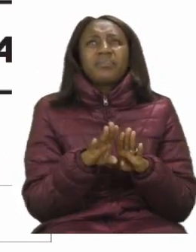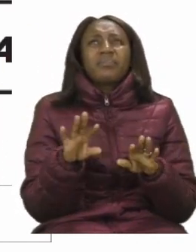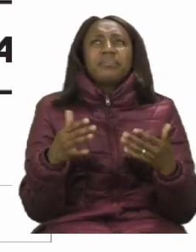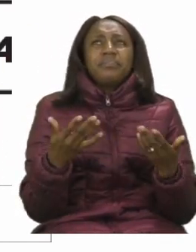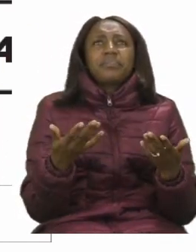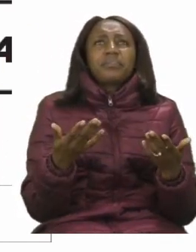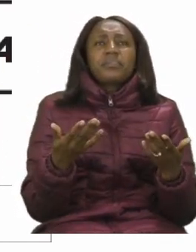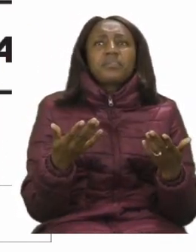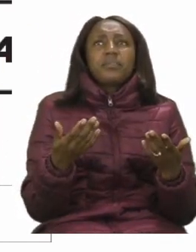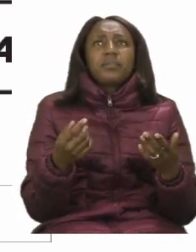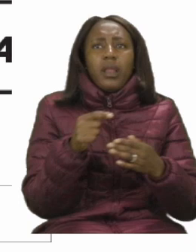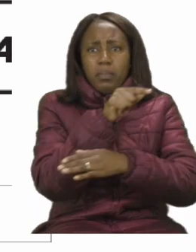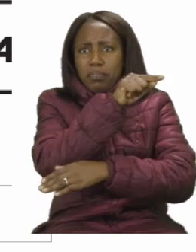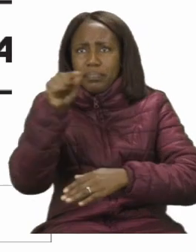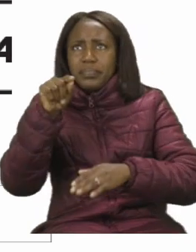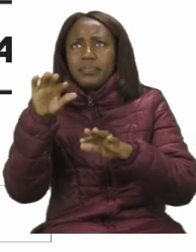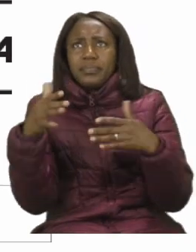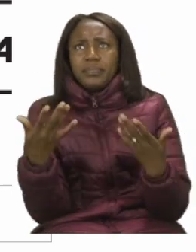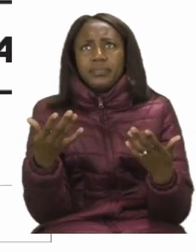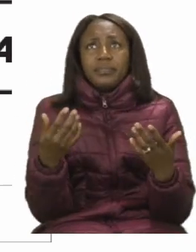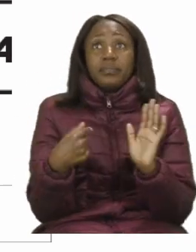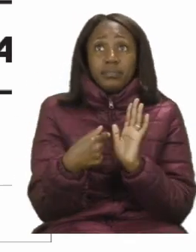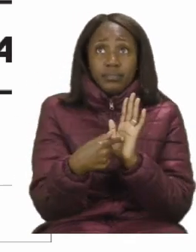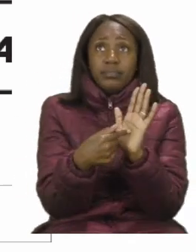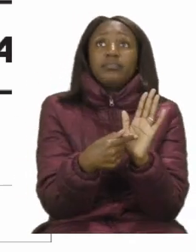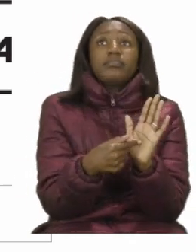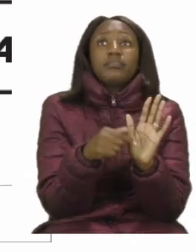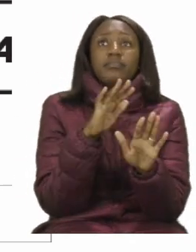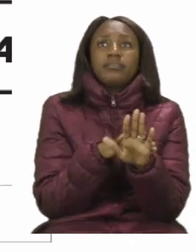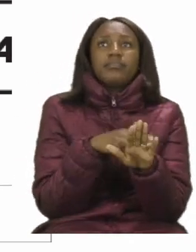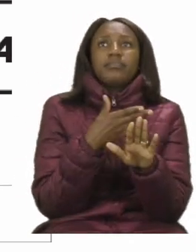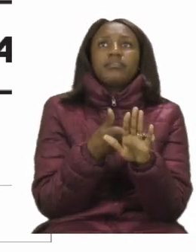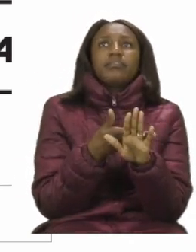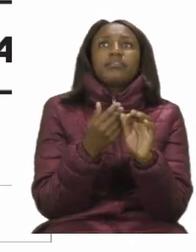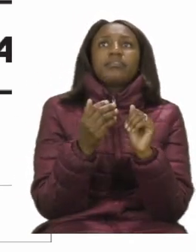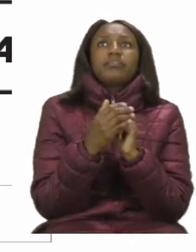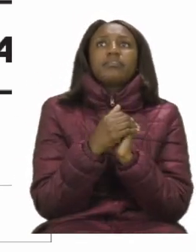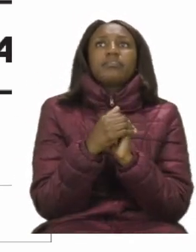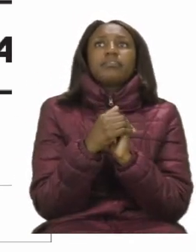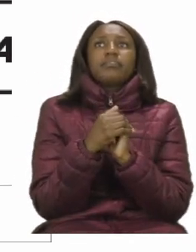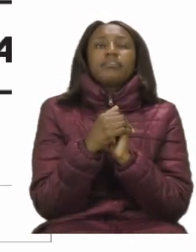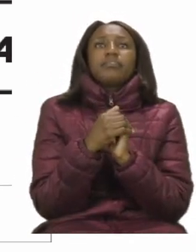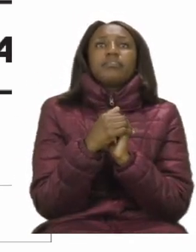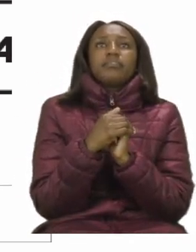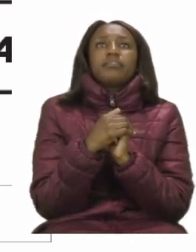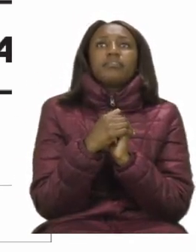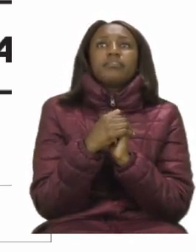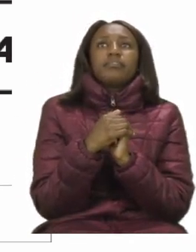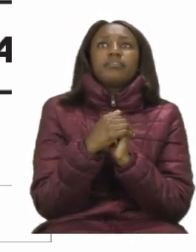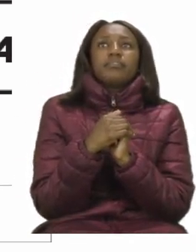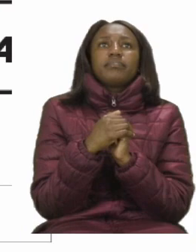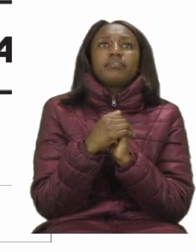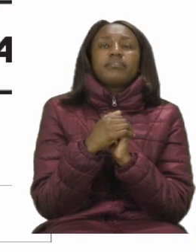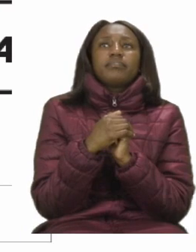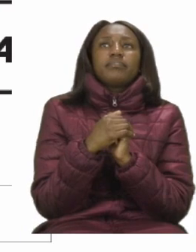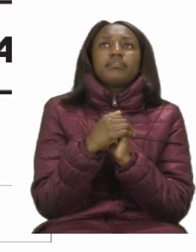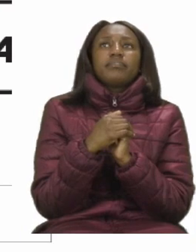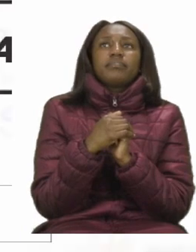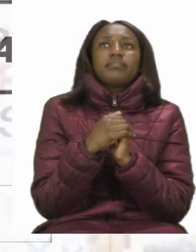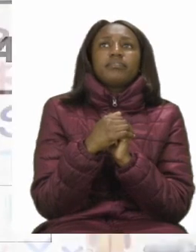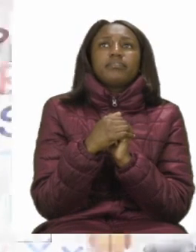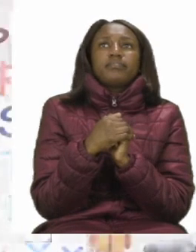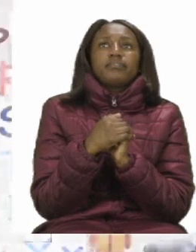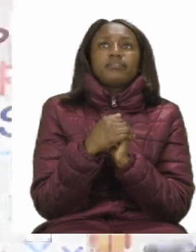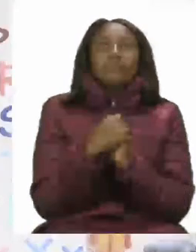your lines? On the board, I put up an example and I am going to do the first